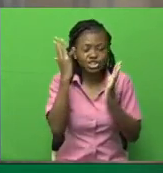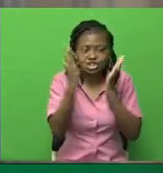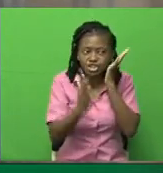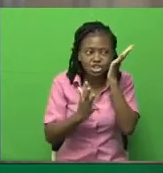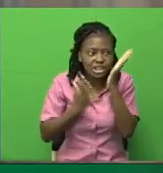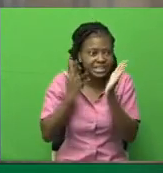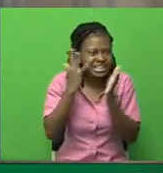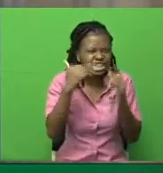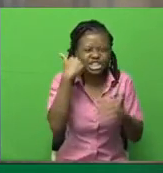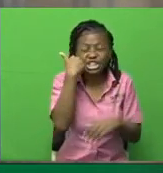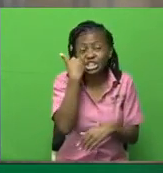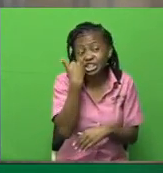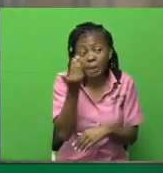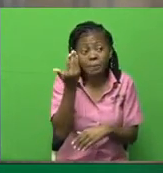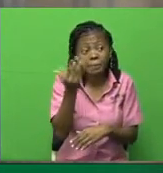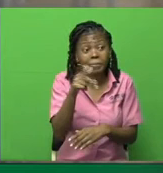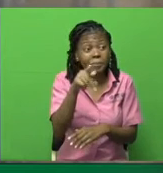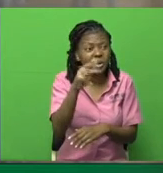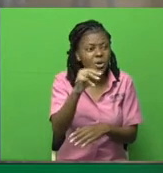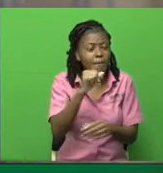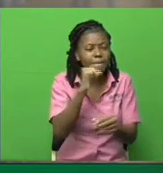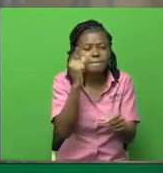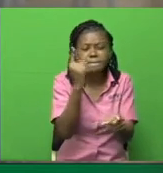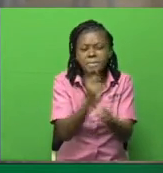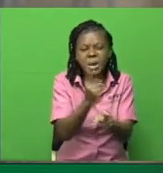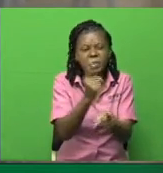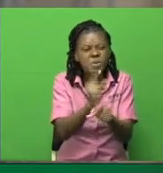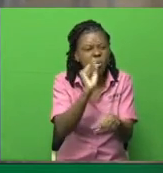incompetence of the pnm government